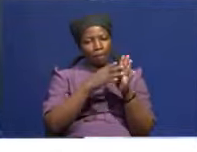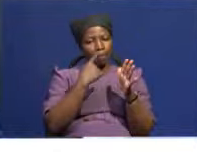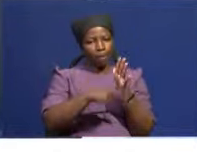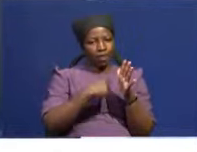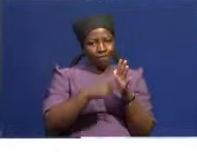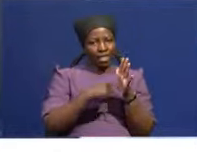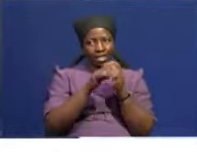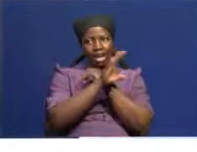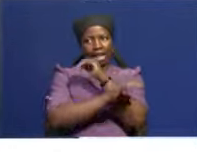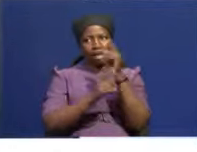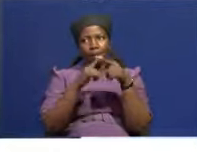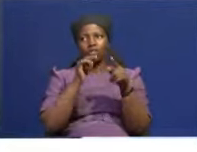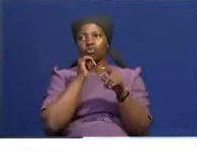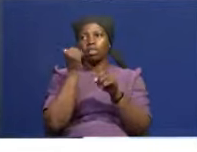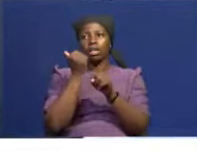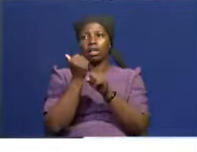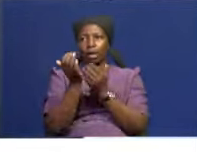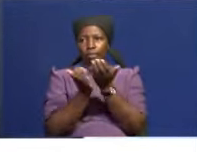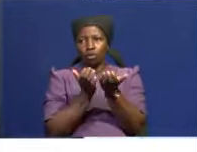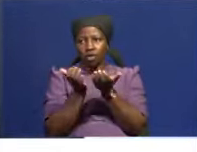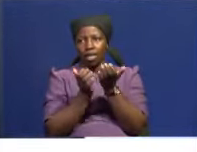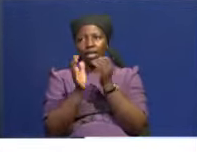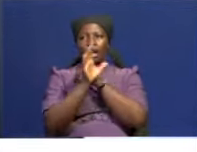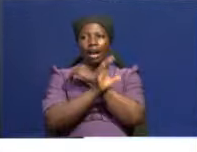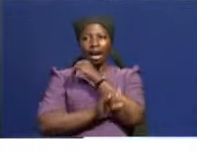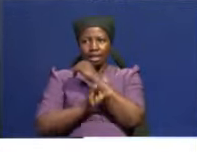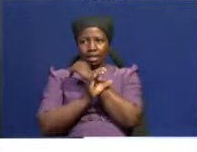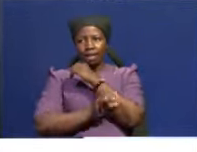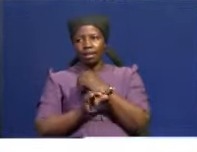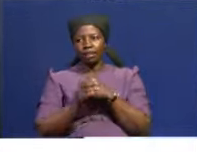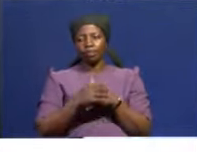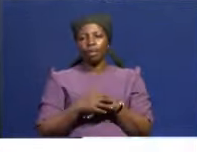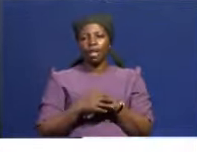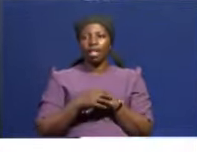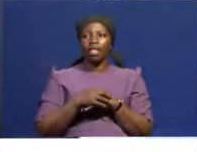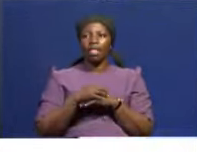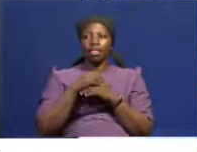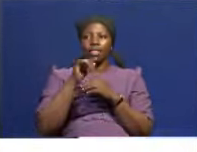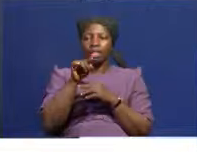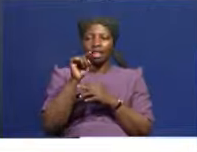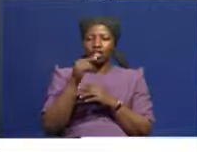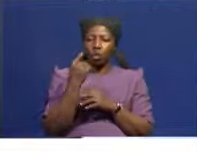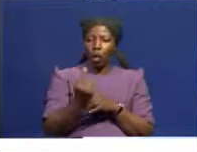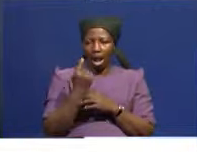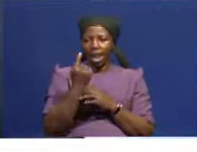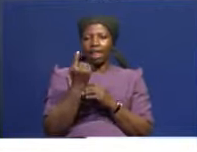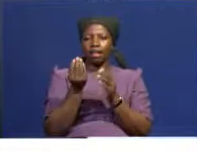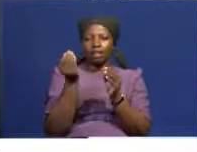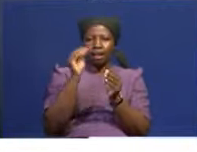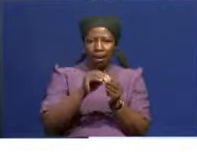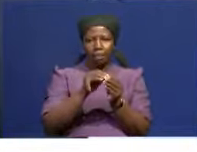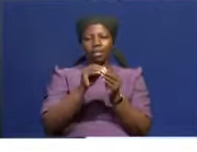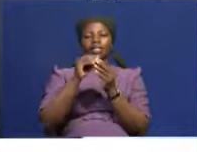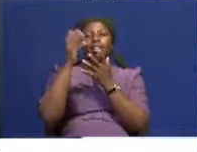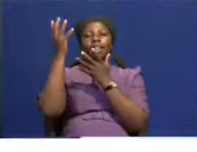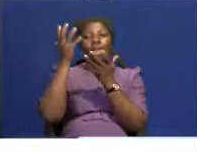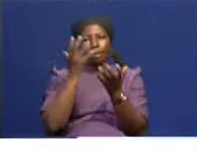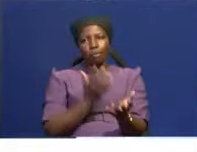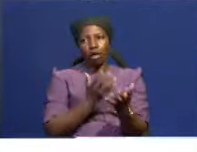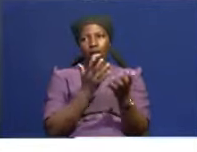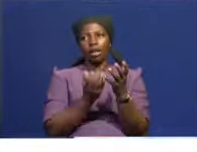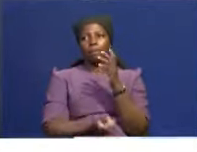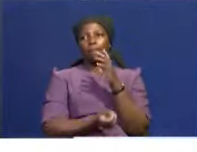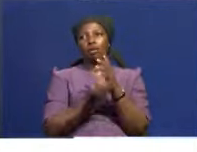a trading country. And therefore, the imposition of this only on imported finished products makes